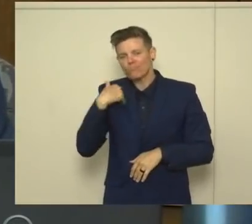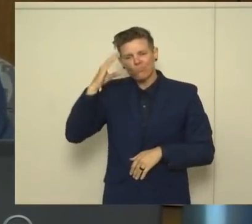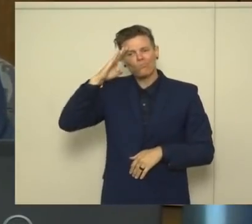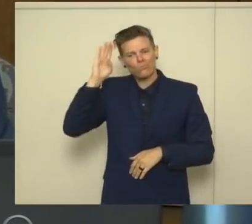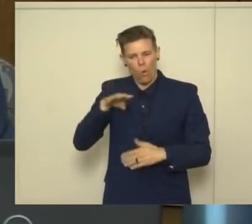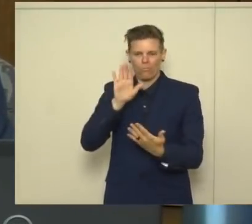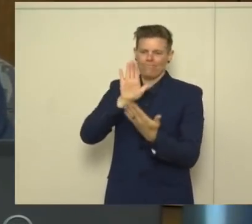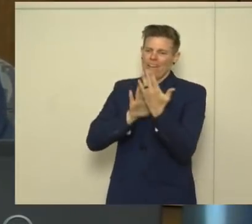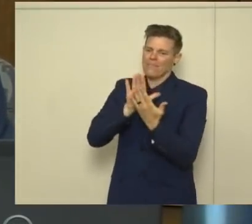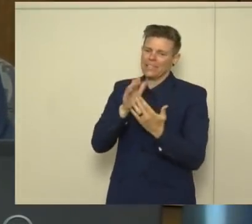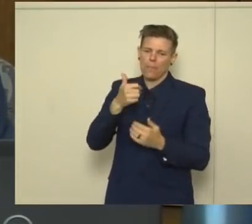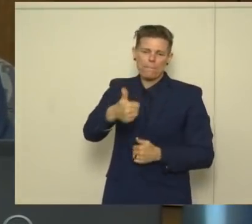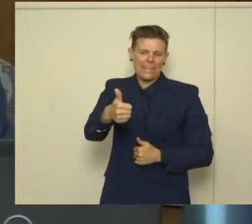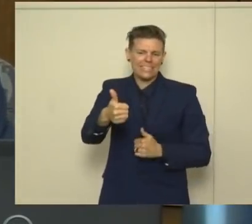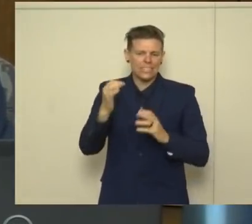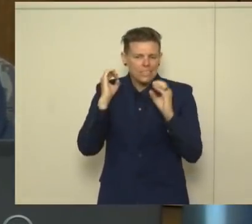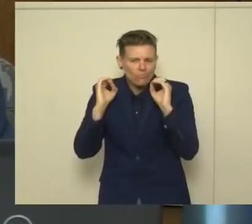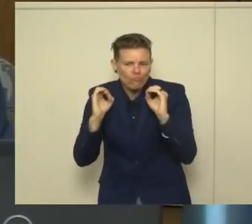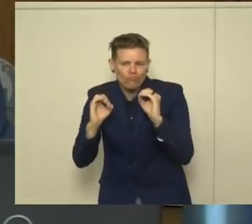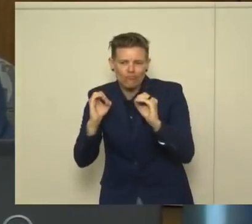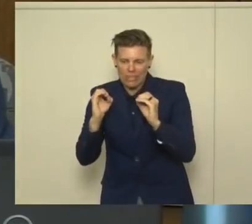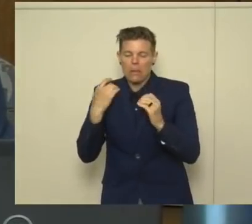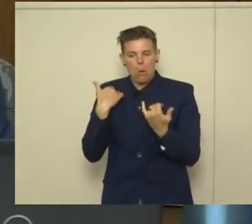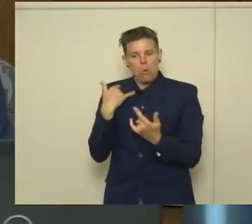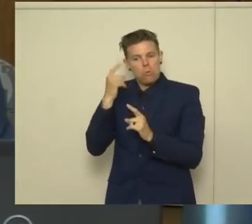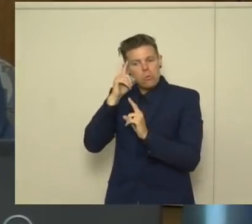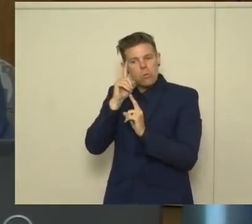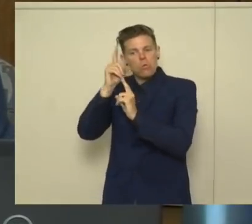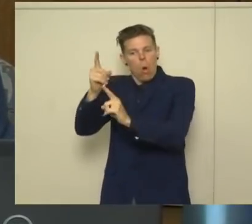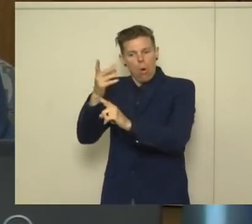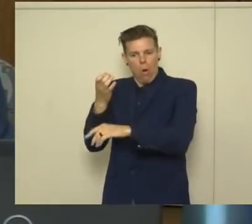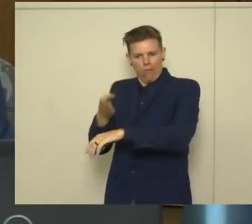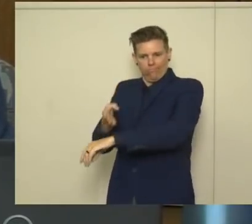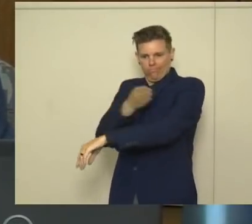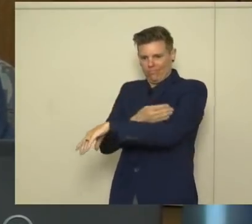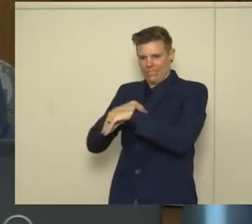So to that end, the Public Education